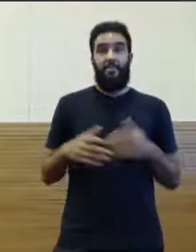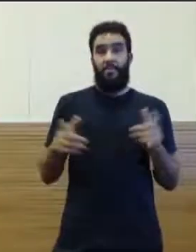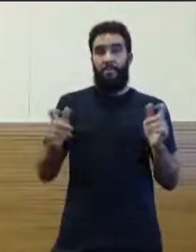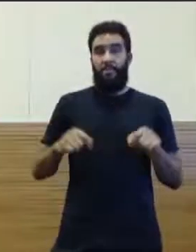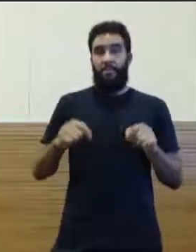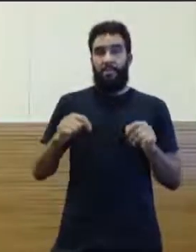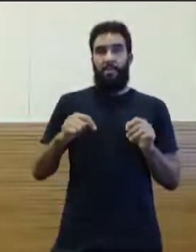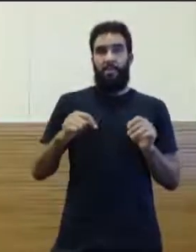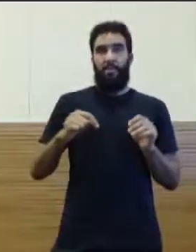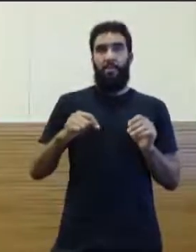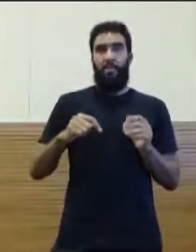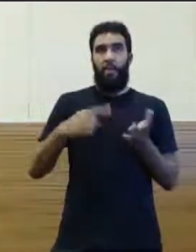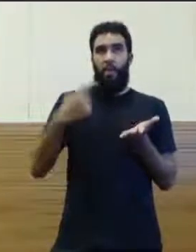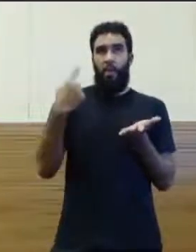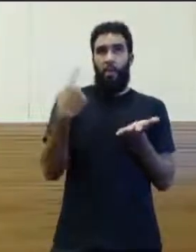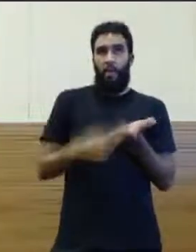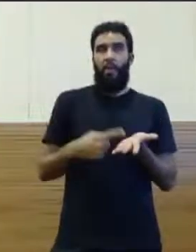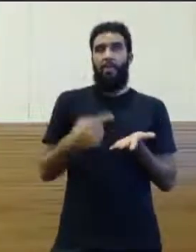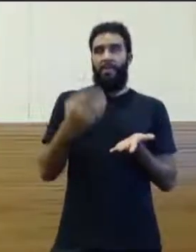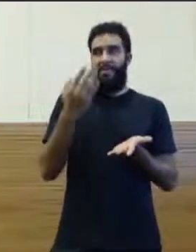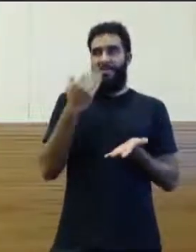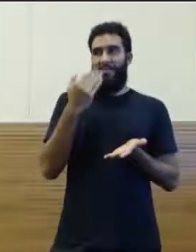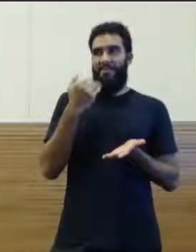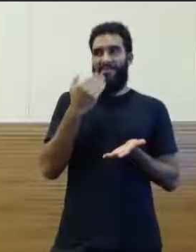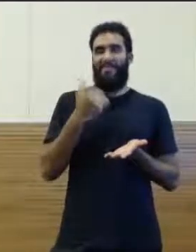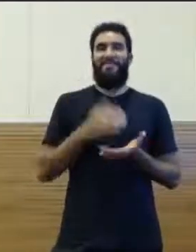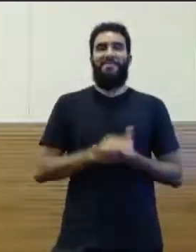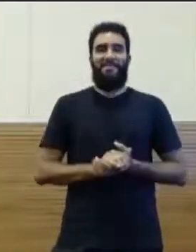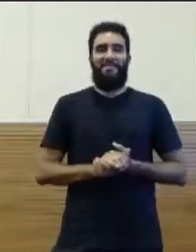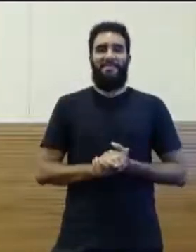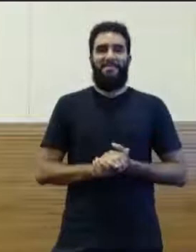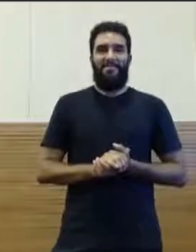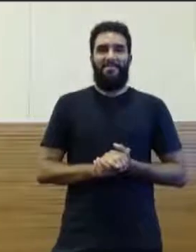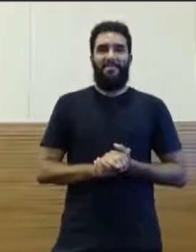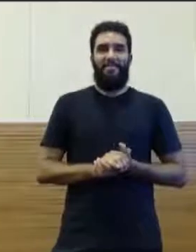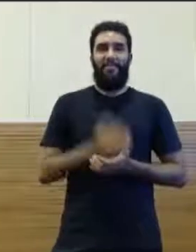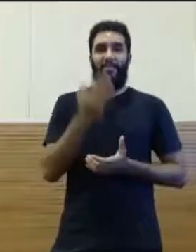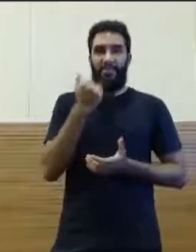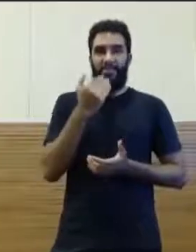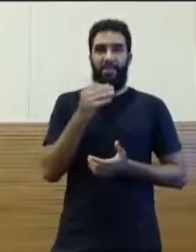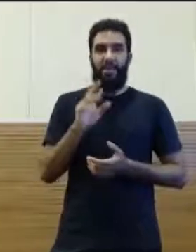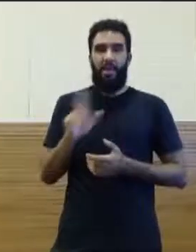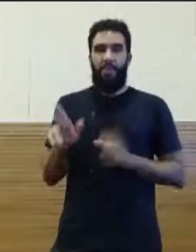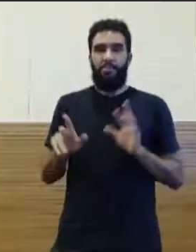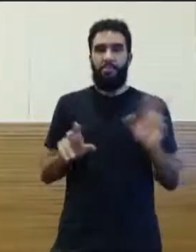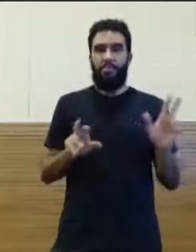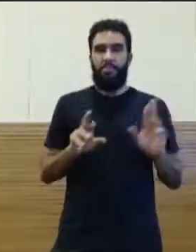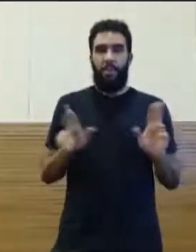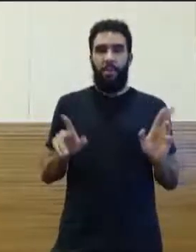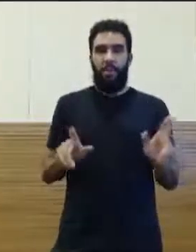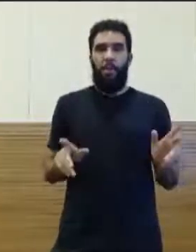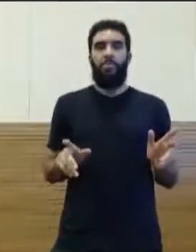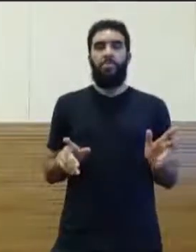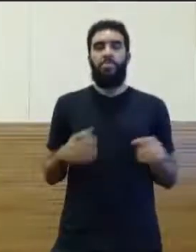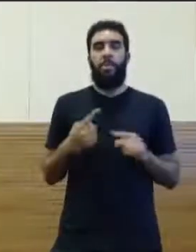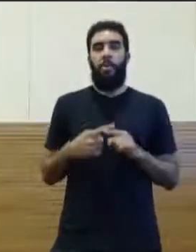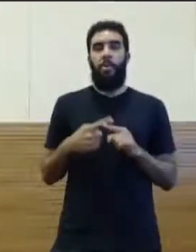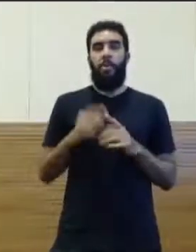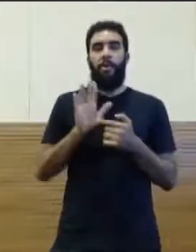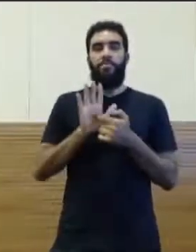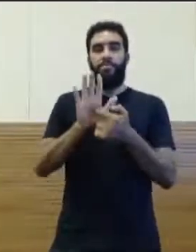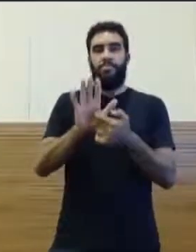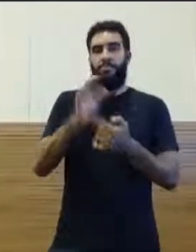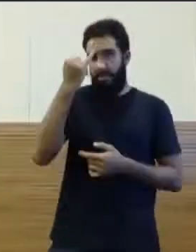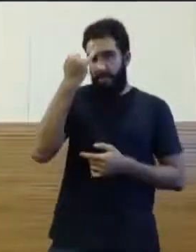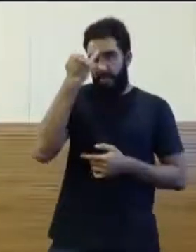that identify that people can combine these foods in their daily